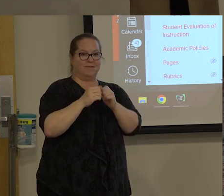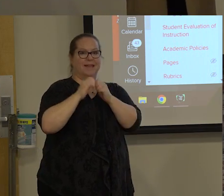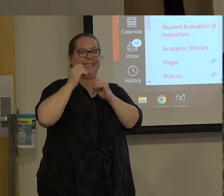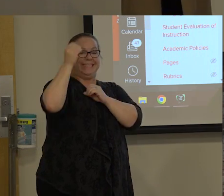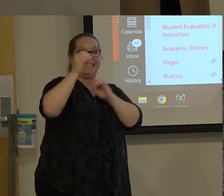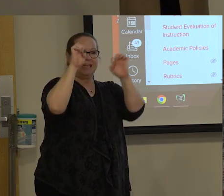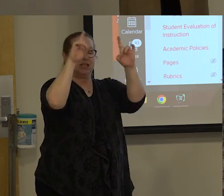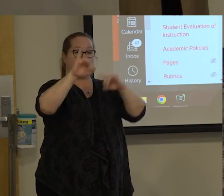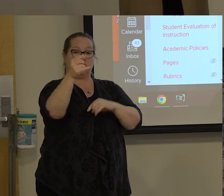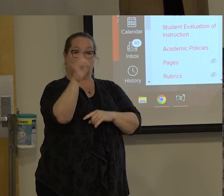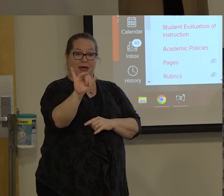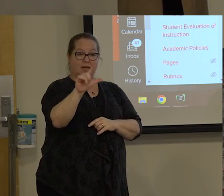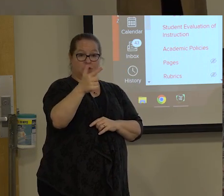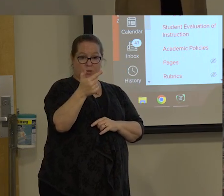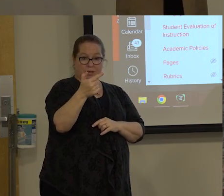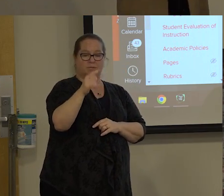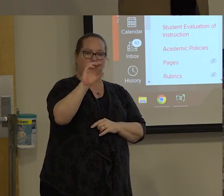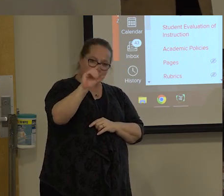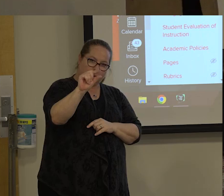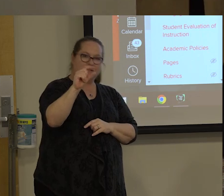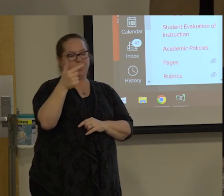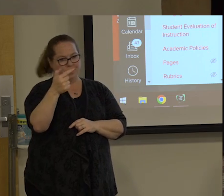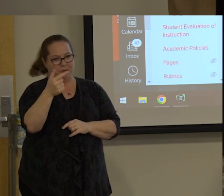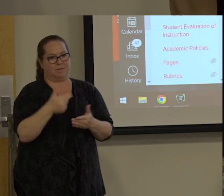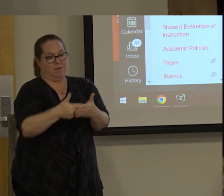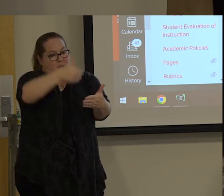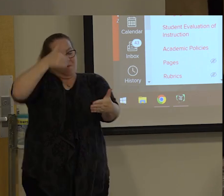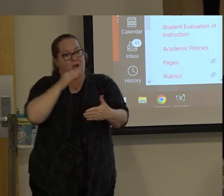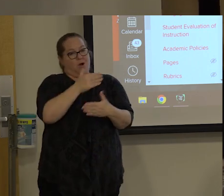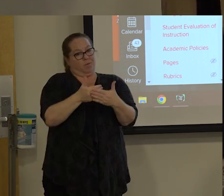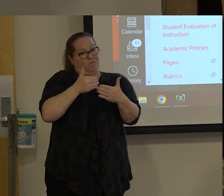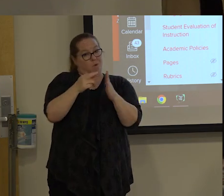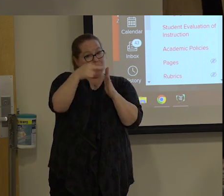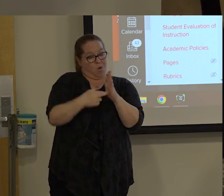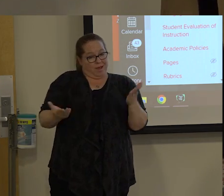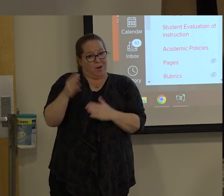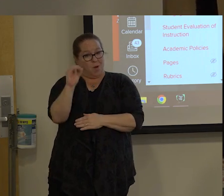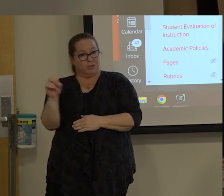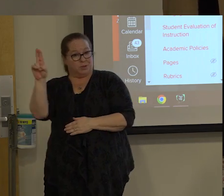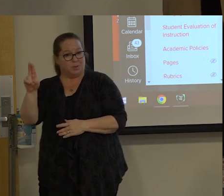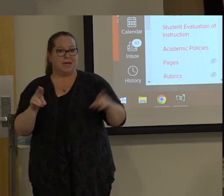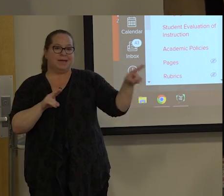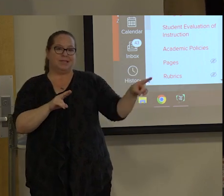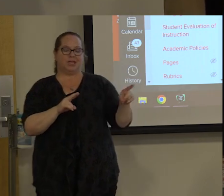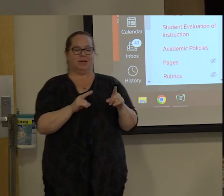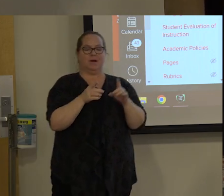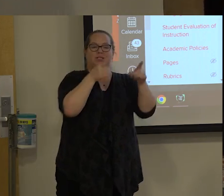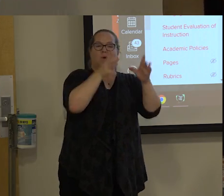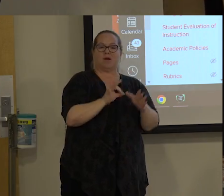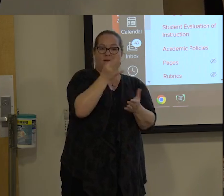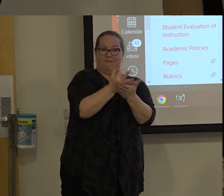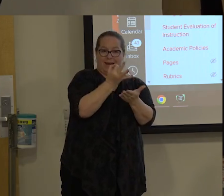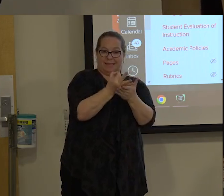in July 2021. Prior to her current role at OSU, she served as Director of Finance and